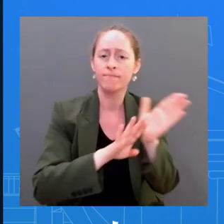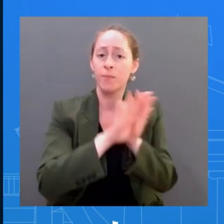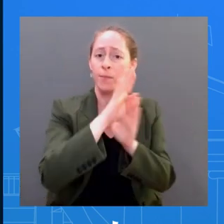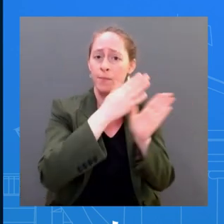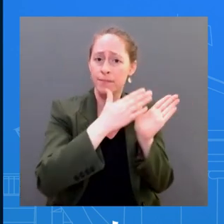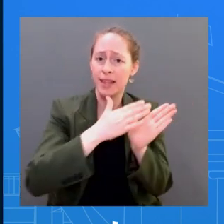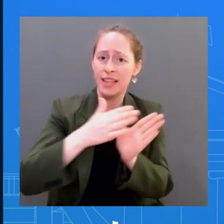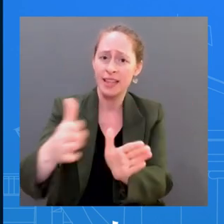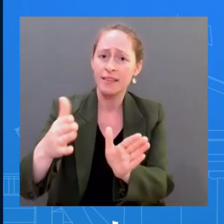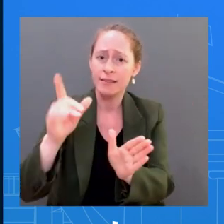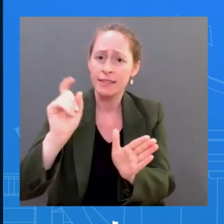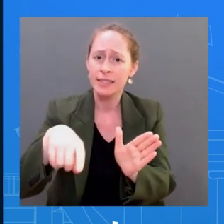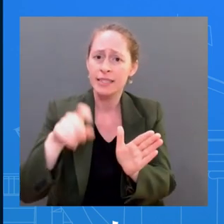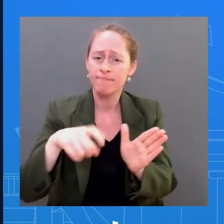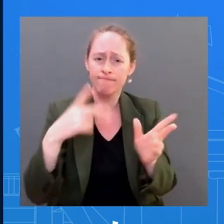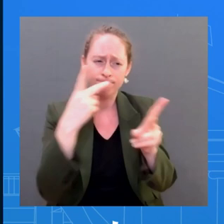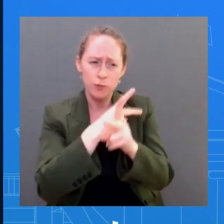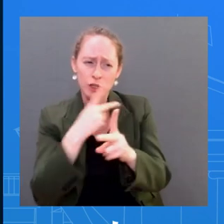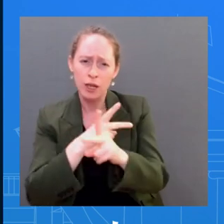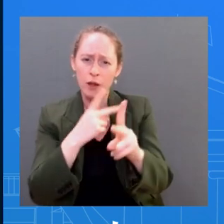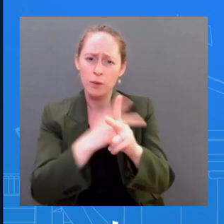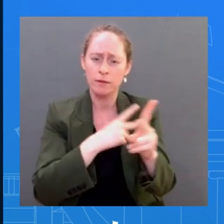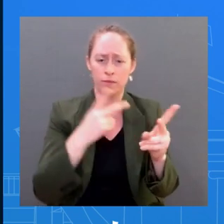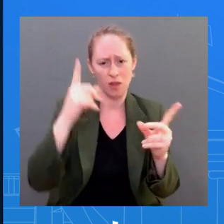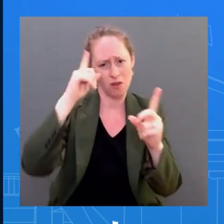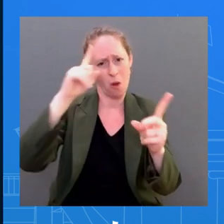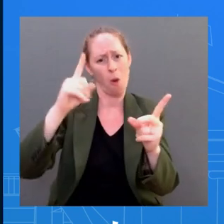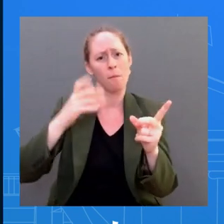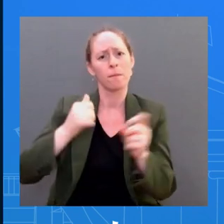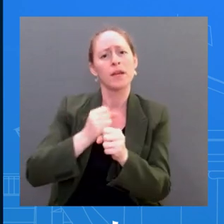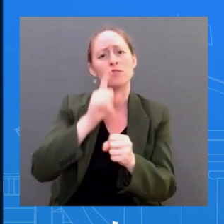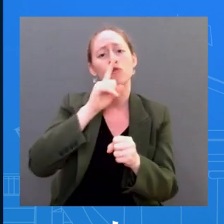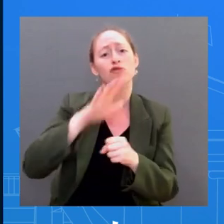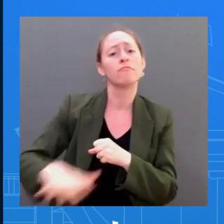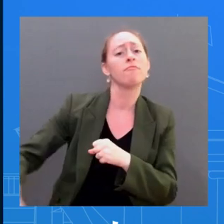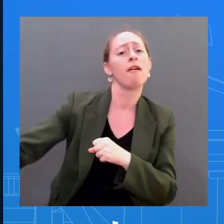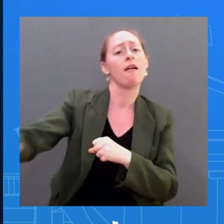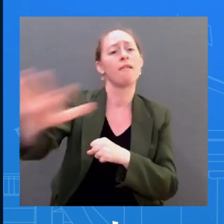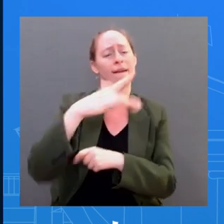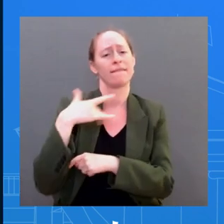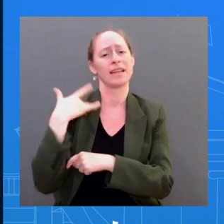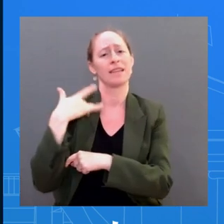A path that can actually get something done this time.